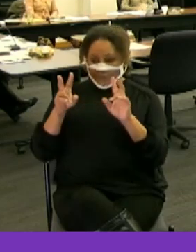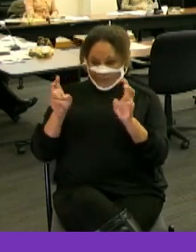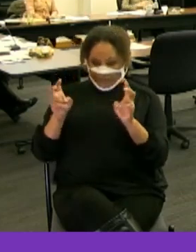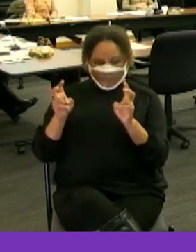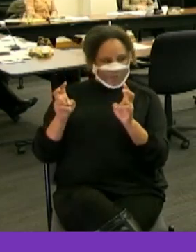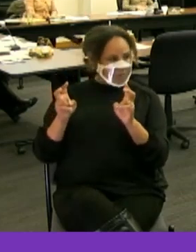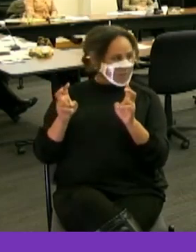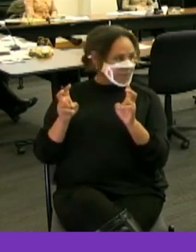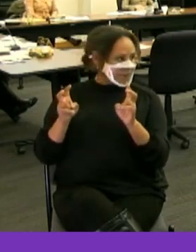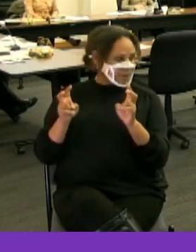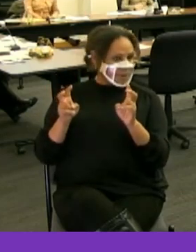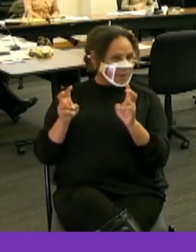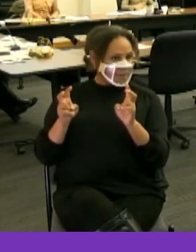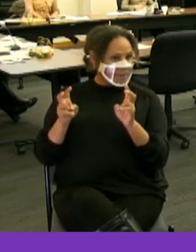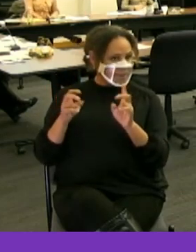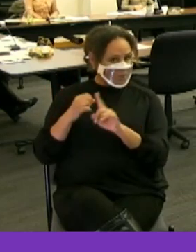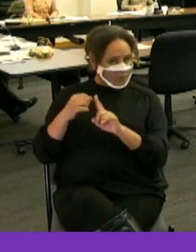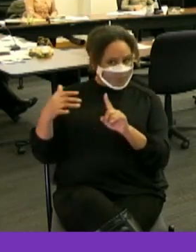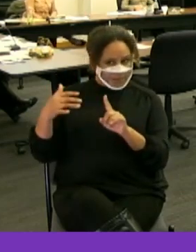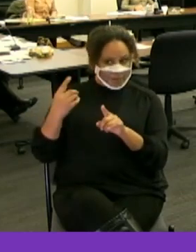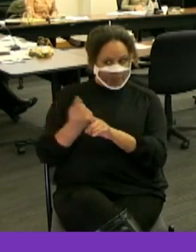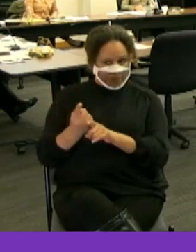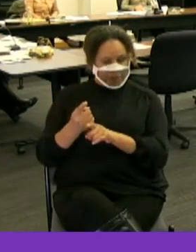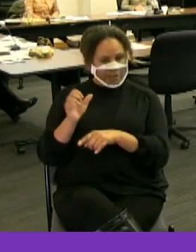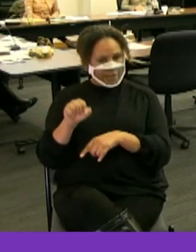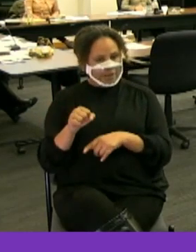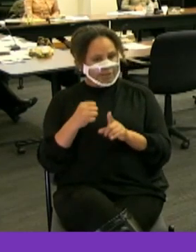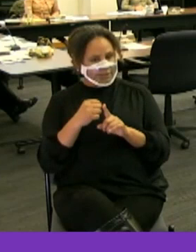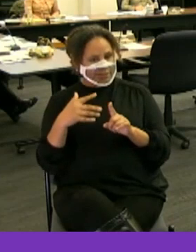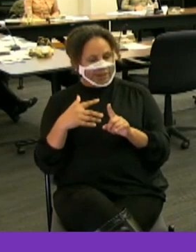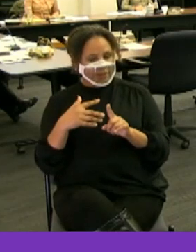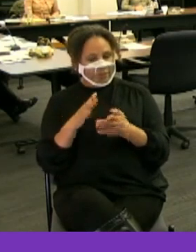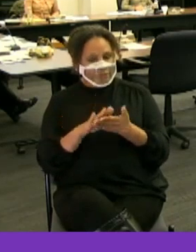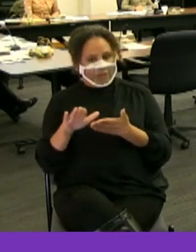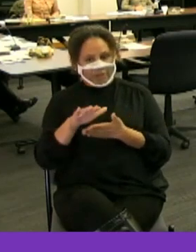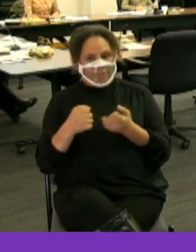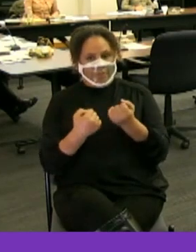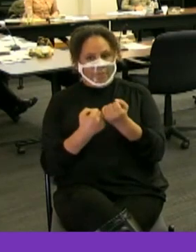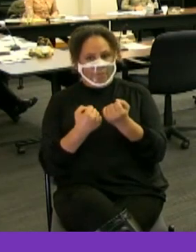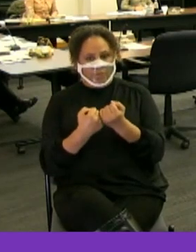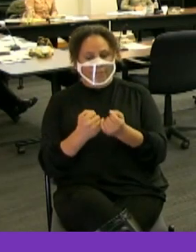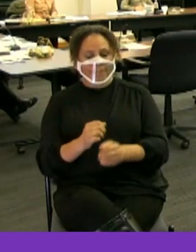correct? Correct. Expanded for campus support.